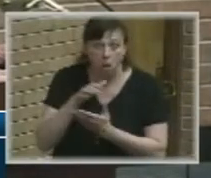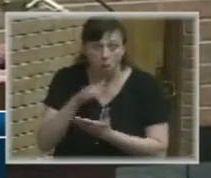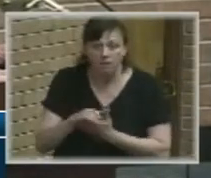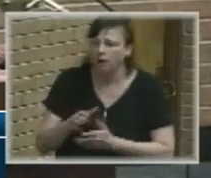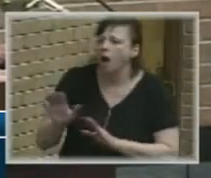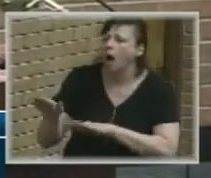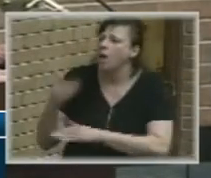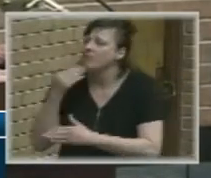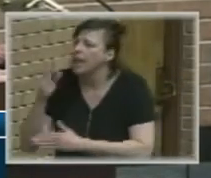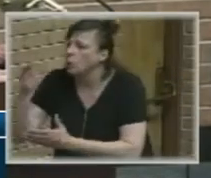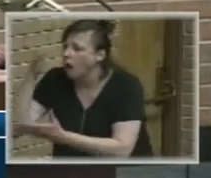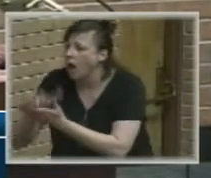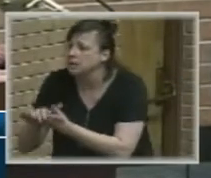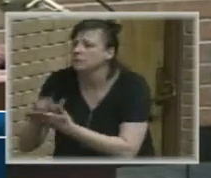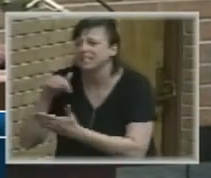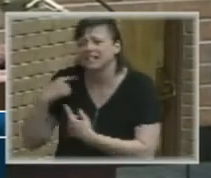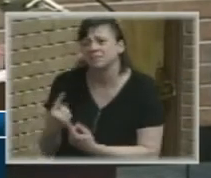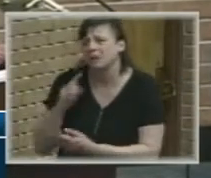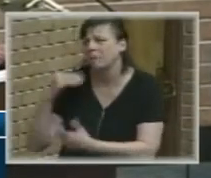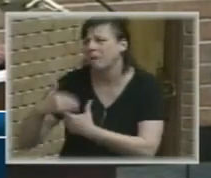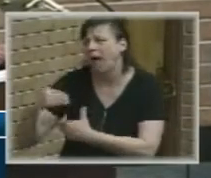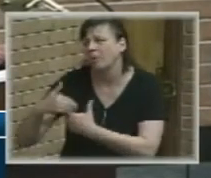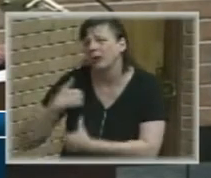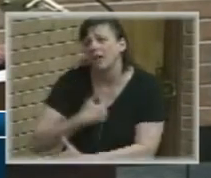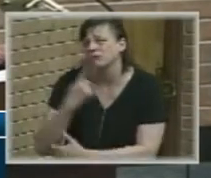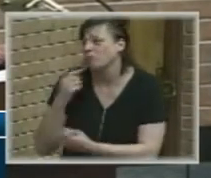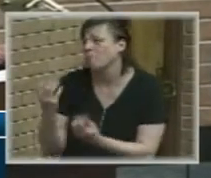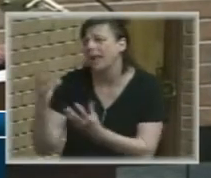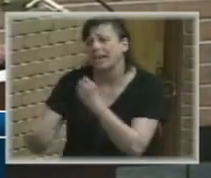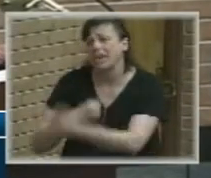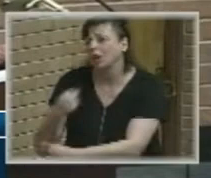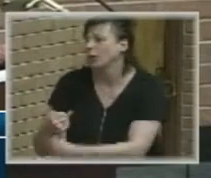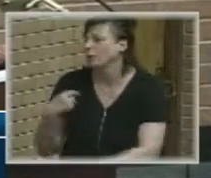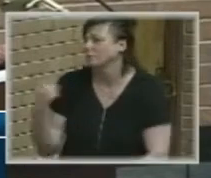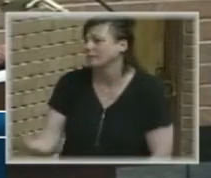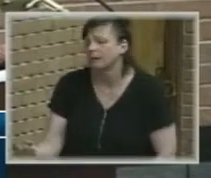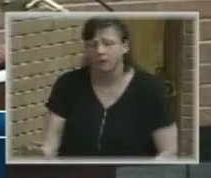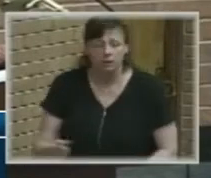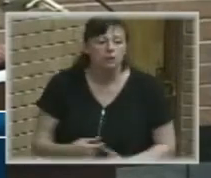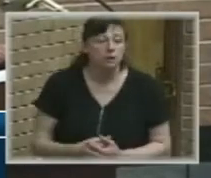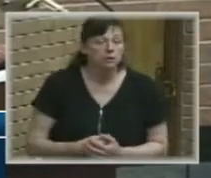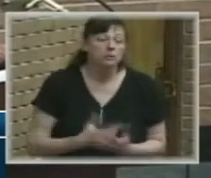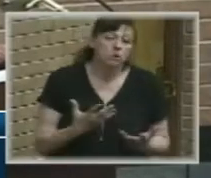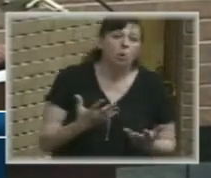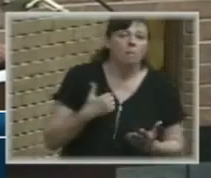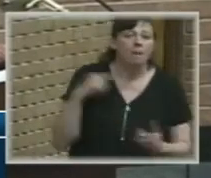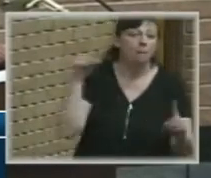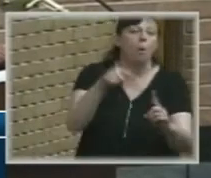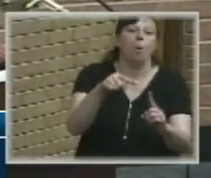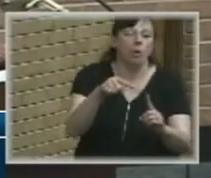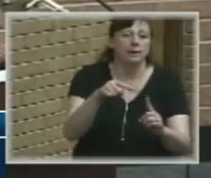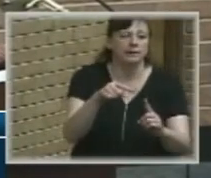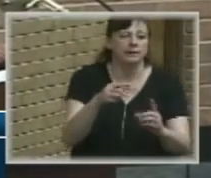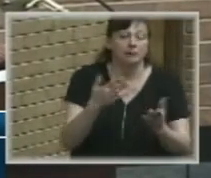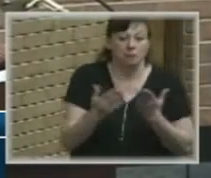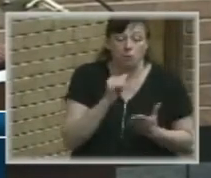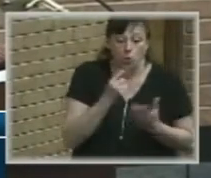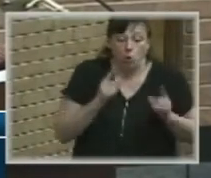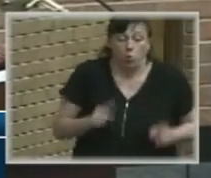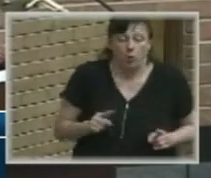much for doing this. This has been bothering us for years. So what I'm saying to you is you may not agree with